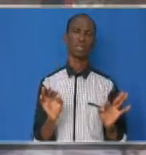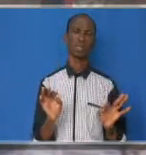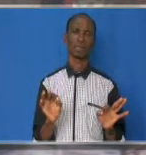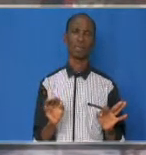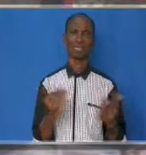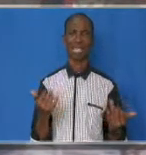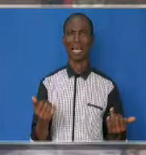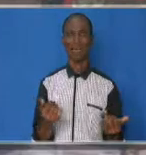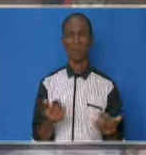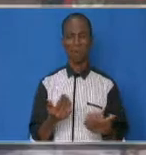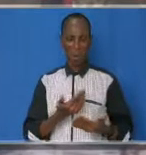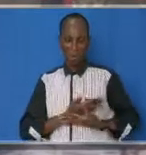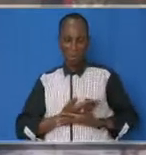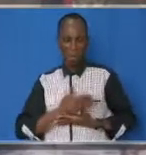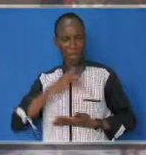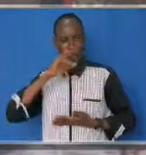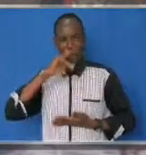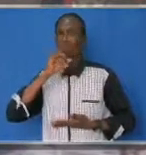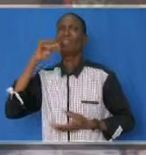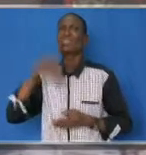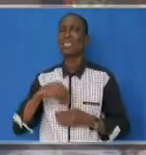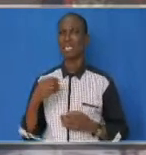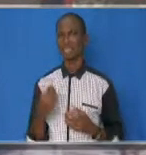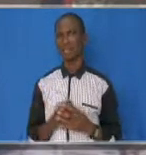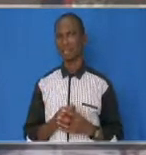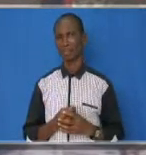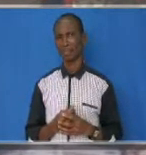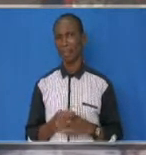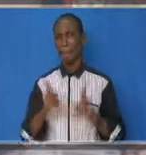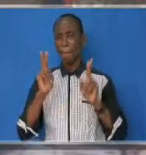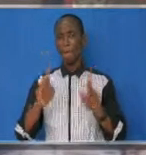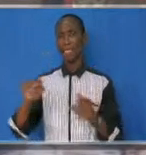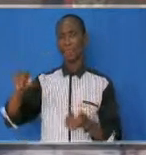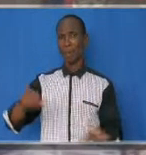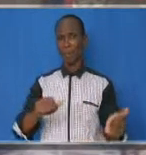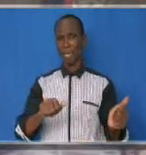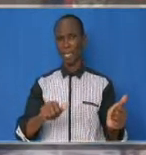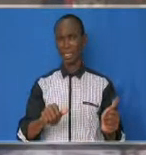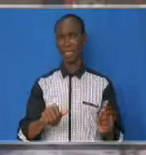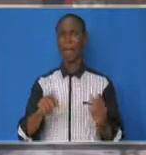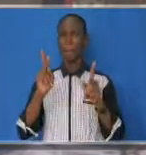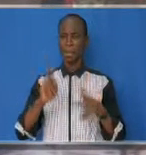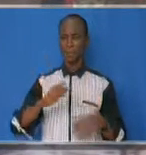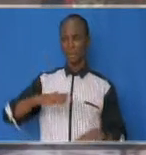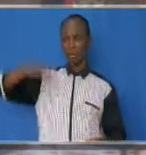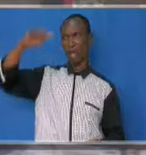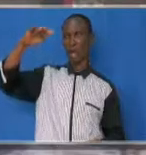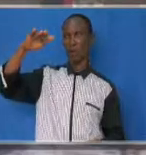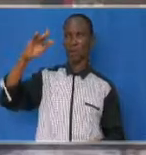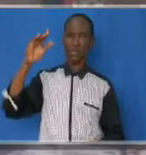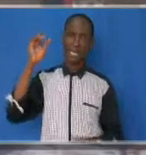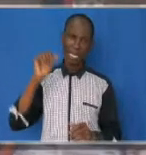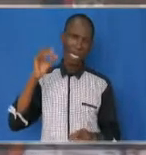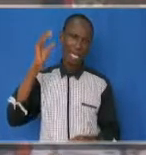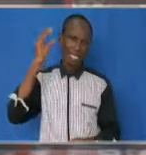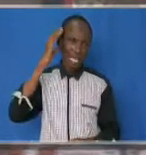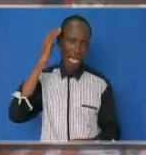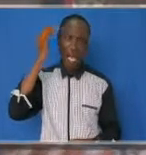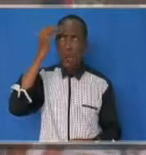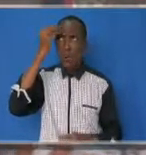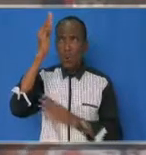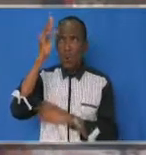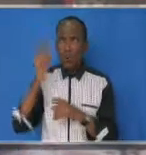unto them, Go into all the world and preach the gospel to